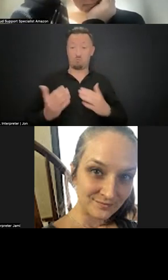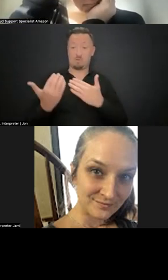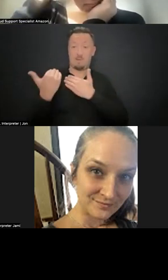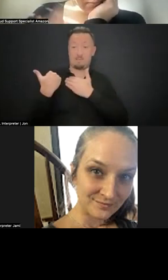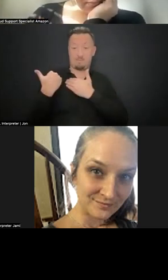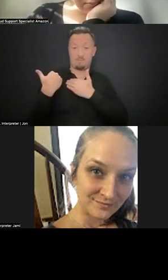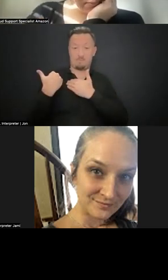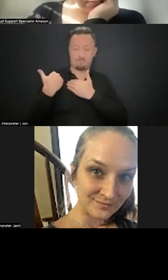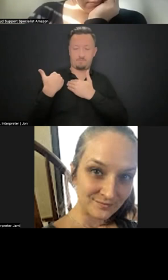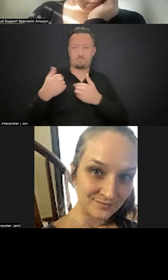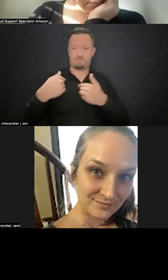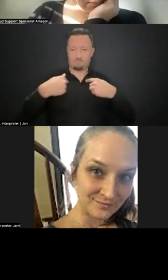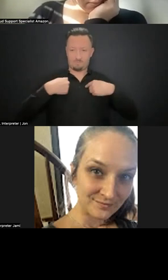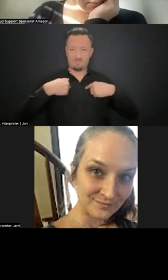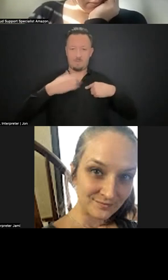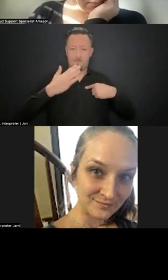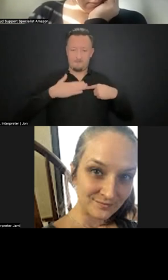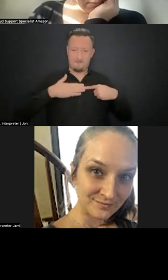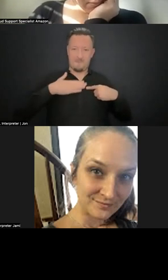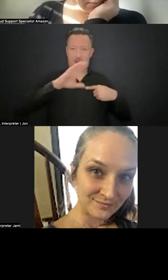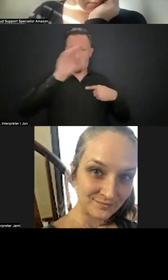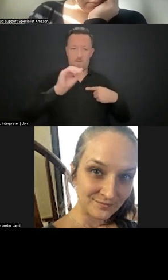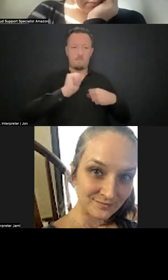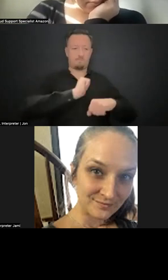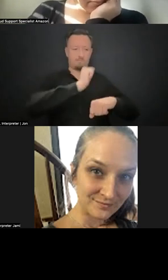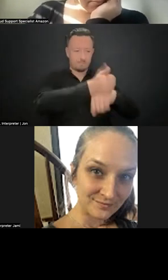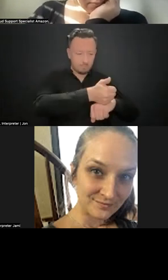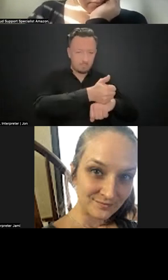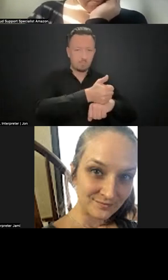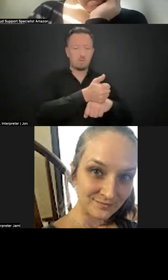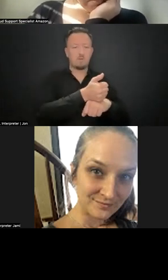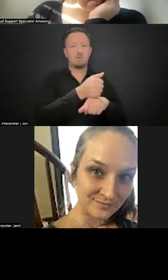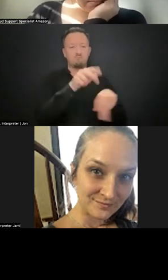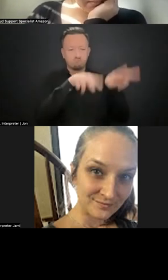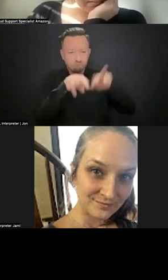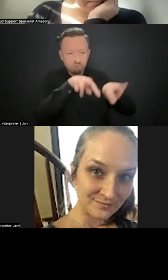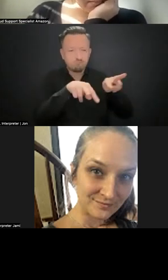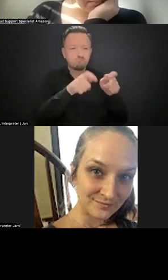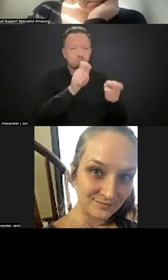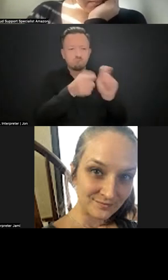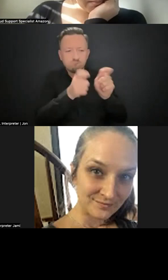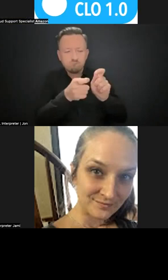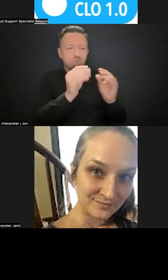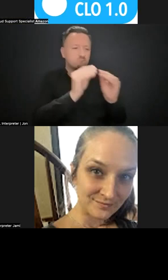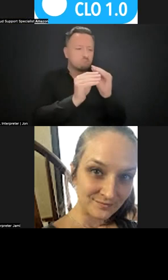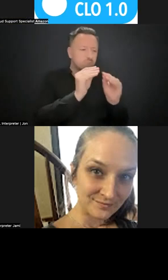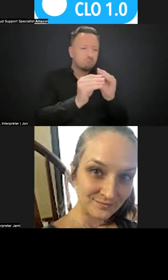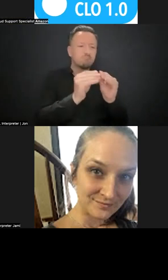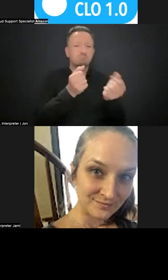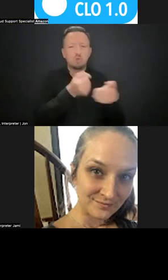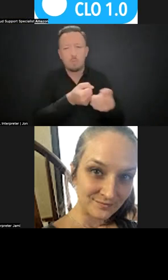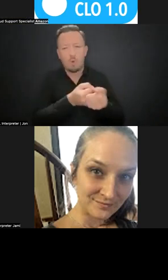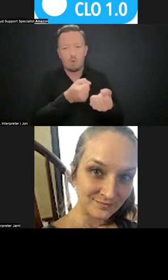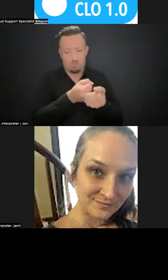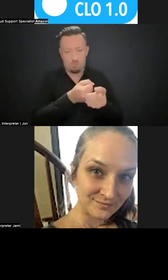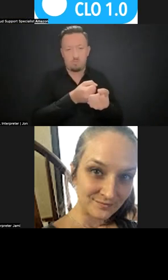deploy, maintain, support application, and the cloud provider is maintaining the physical.